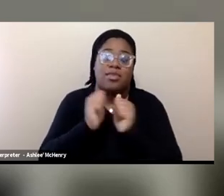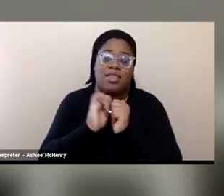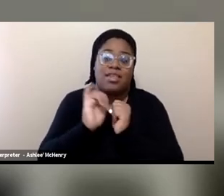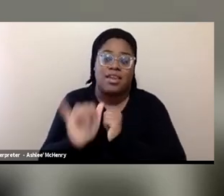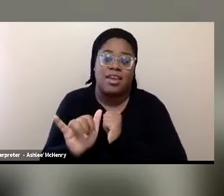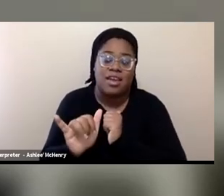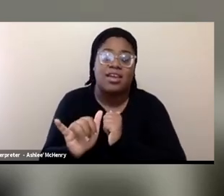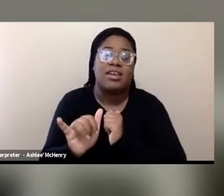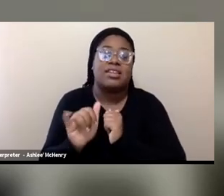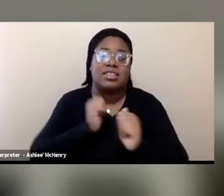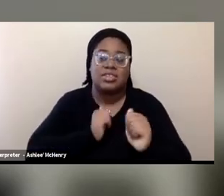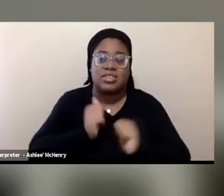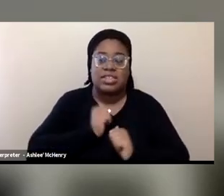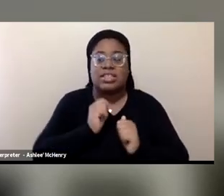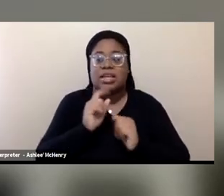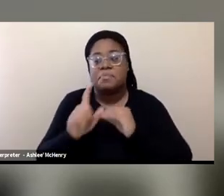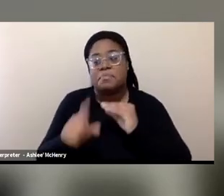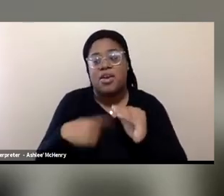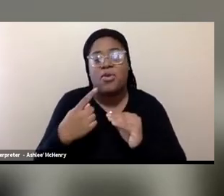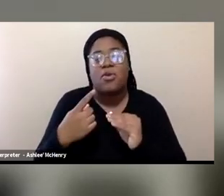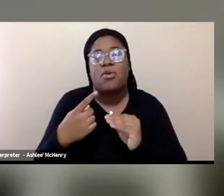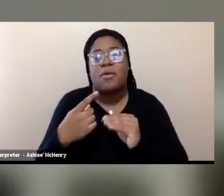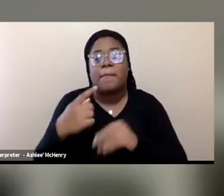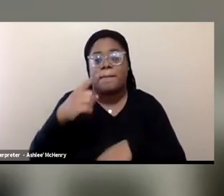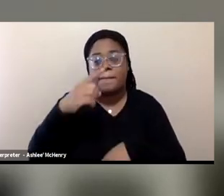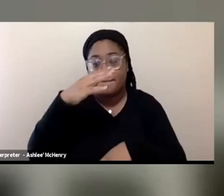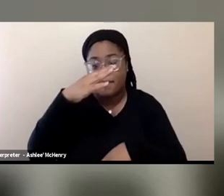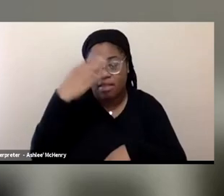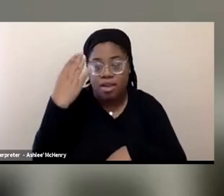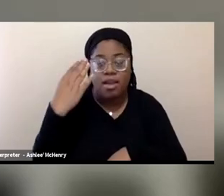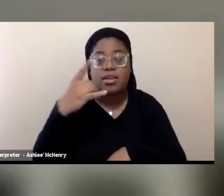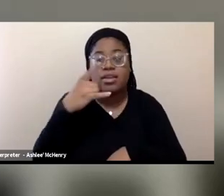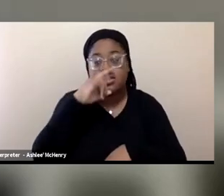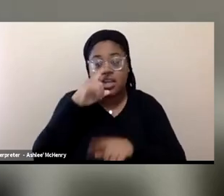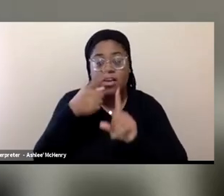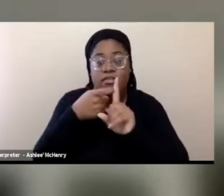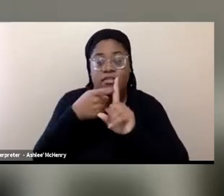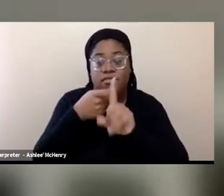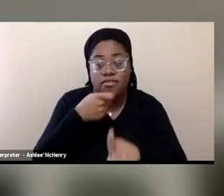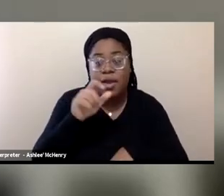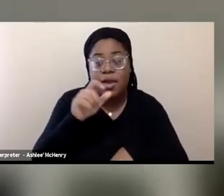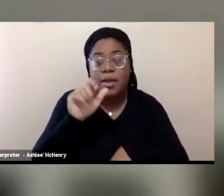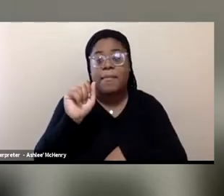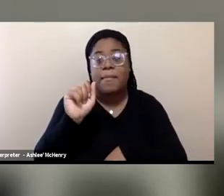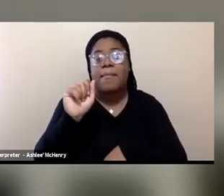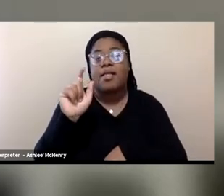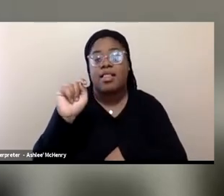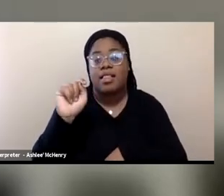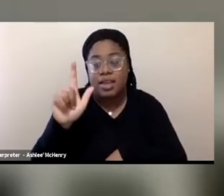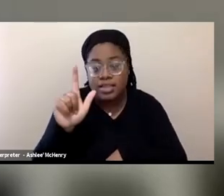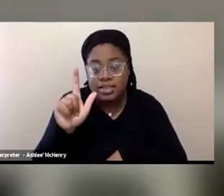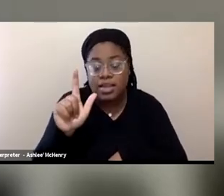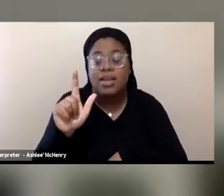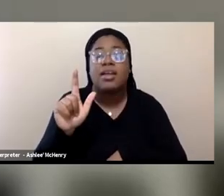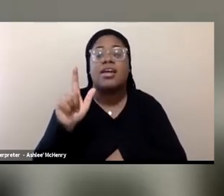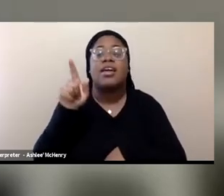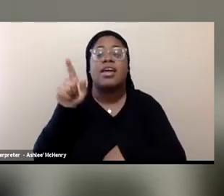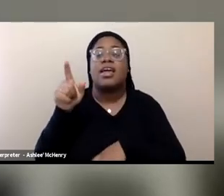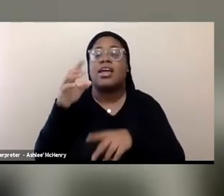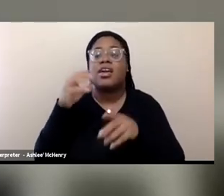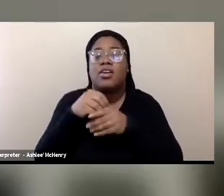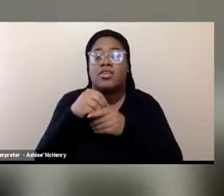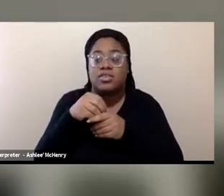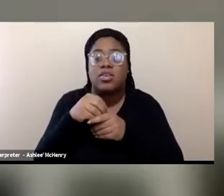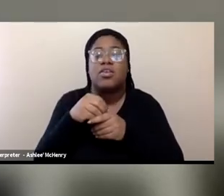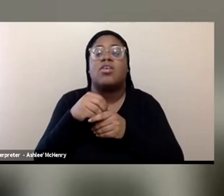with that series, which is about a Black child from Atlanta, and he and his family. He gets on